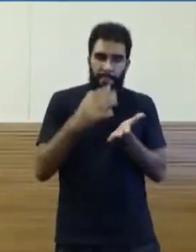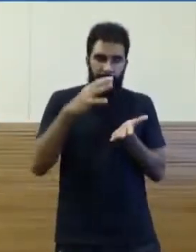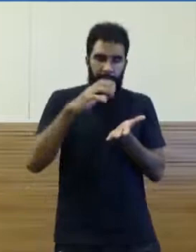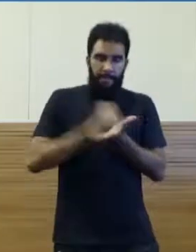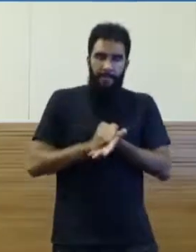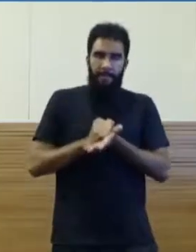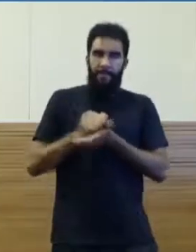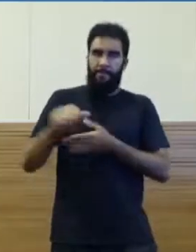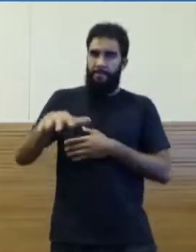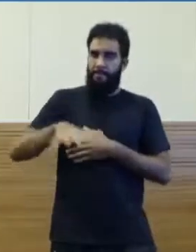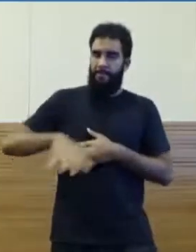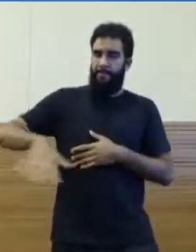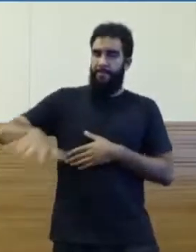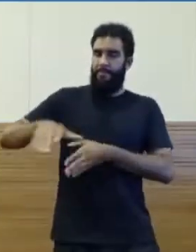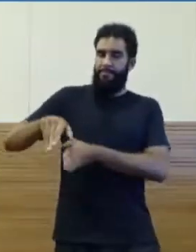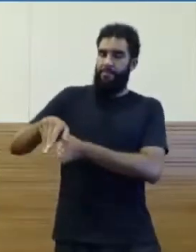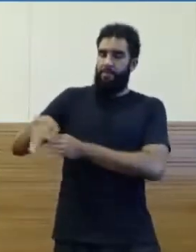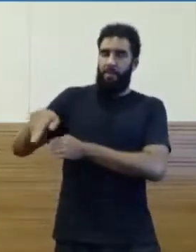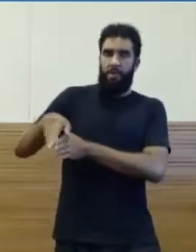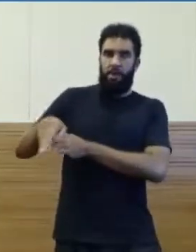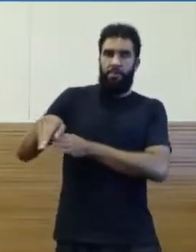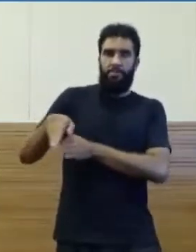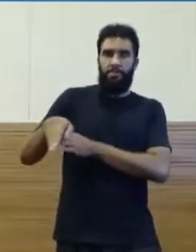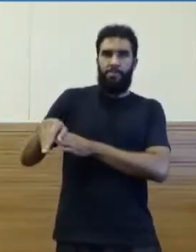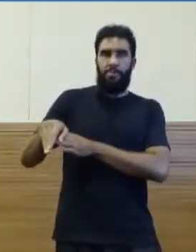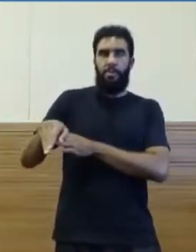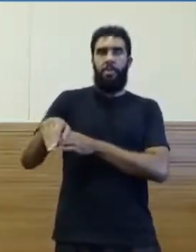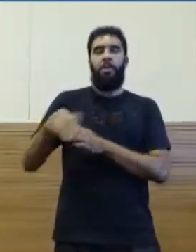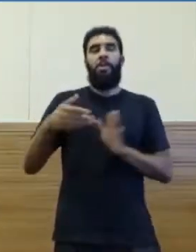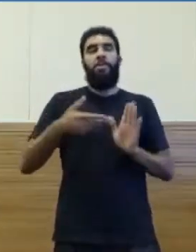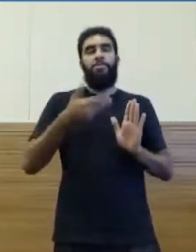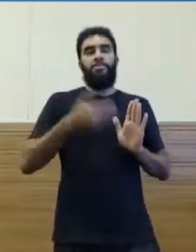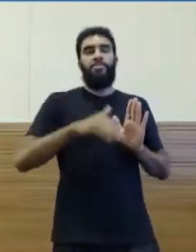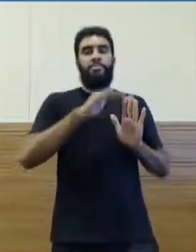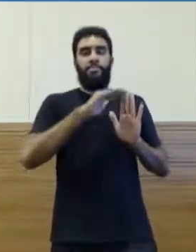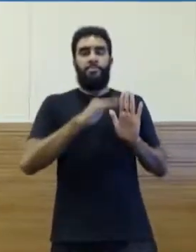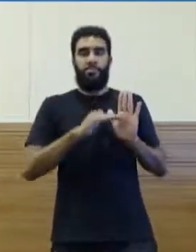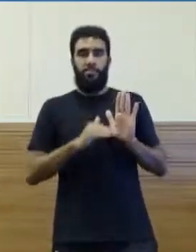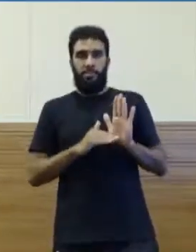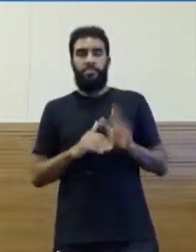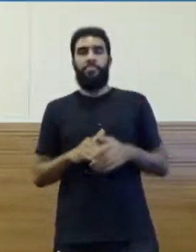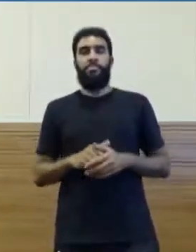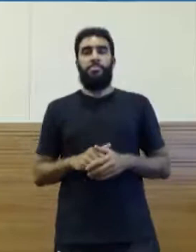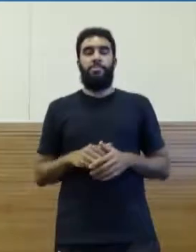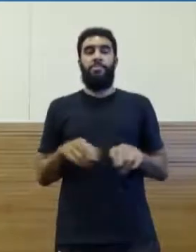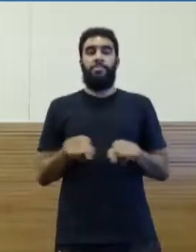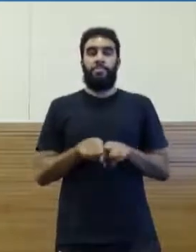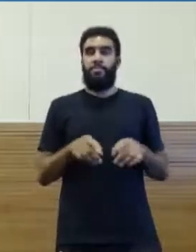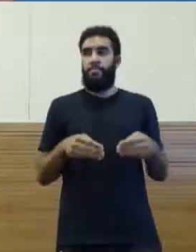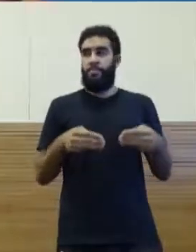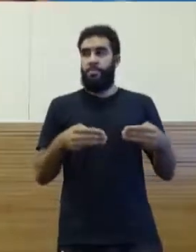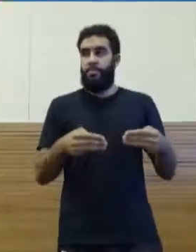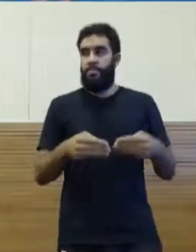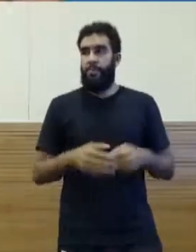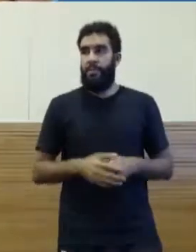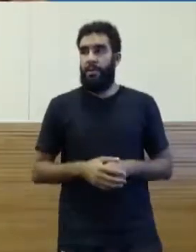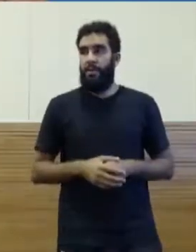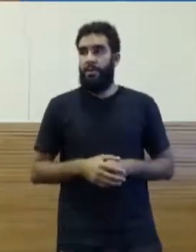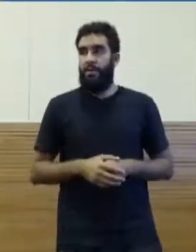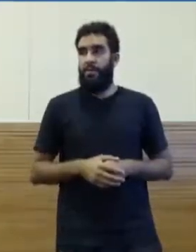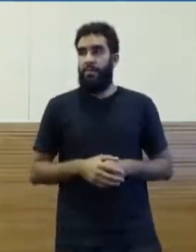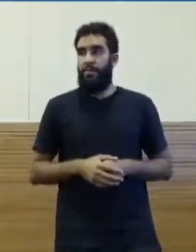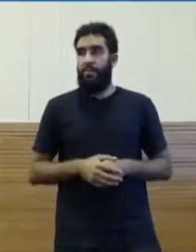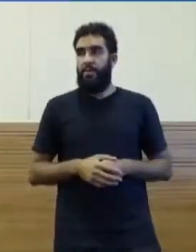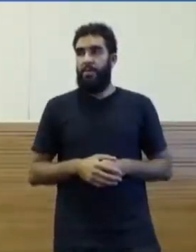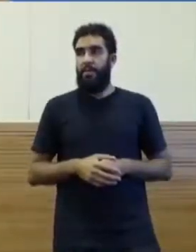start to implement in the territory all of the recommendations in the Ministry of Agriculture,